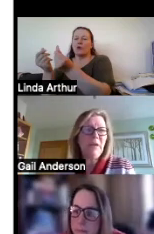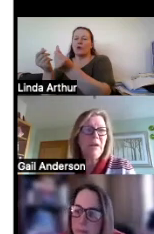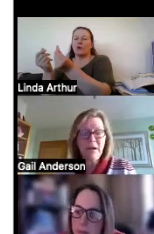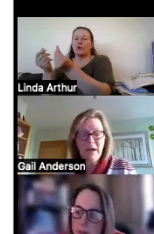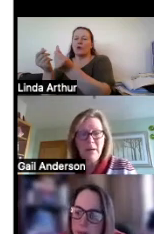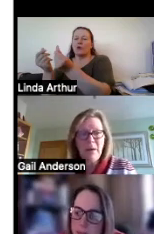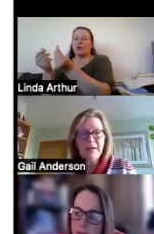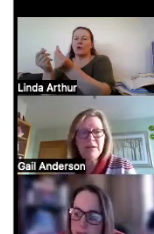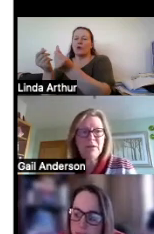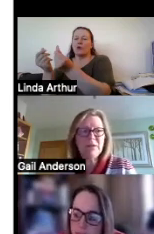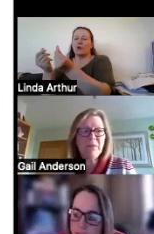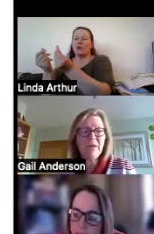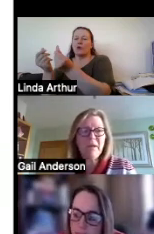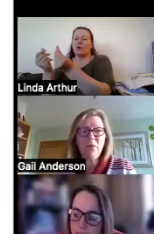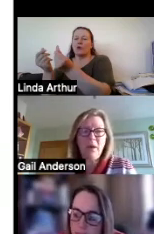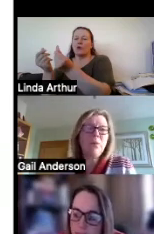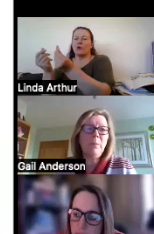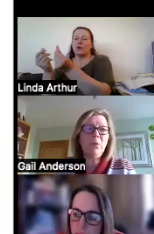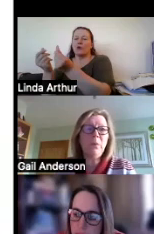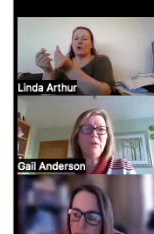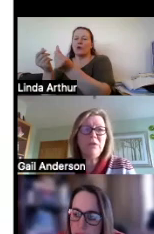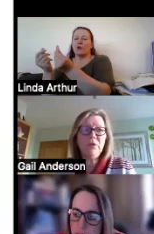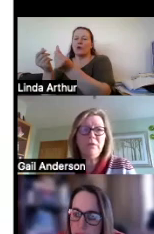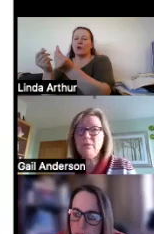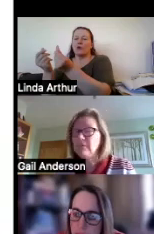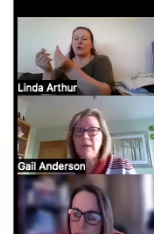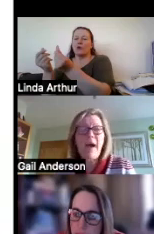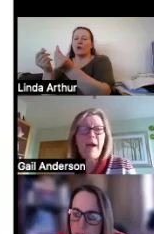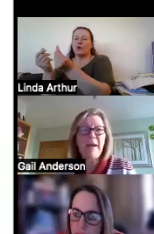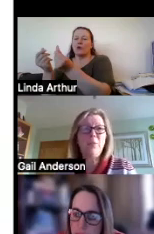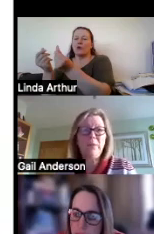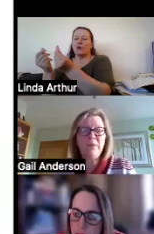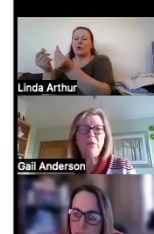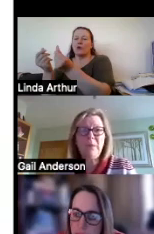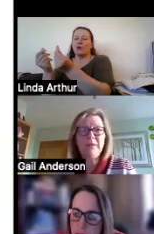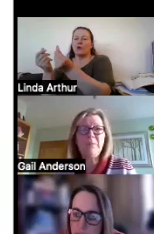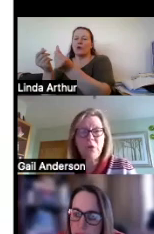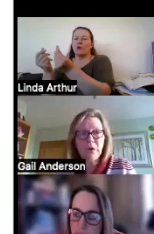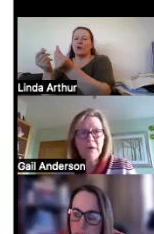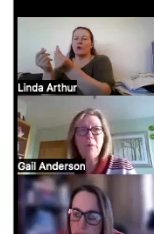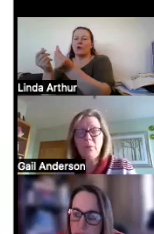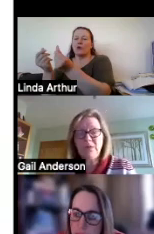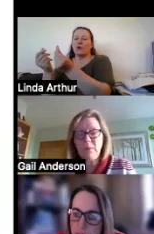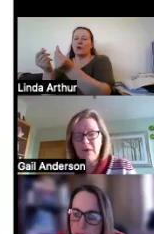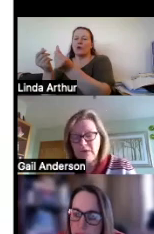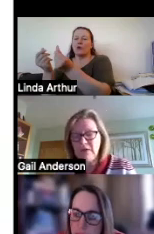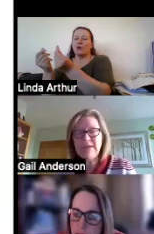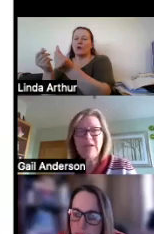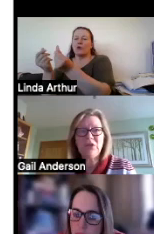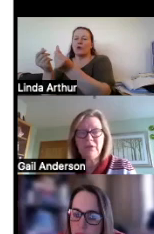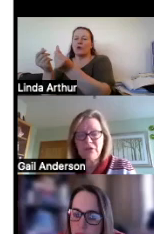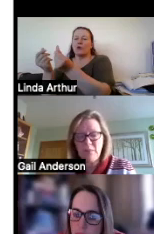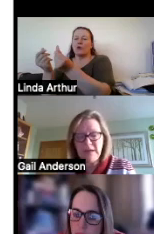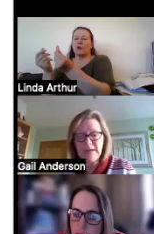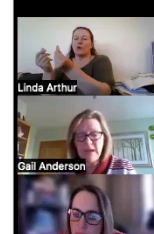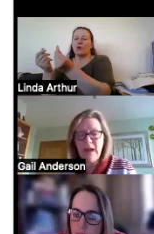available, and it's not something that as women we should hide. We should be talking about it. We should be bringing it to the attention